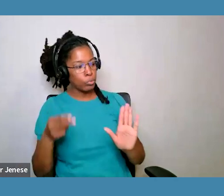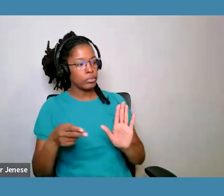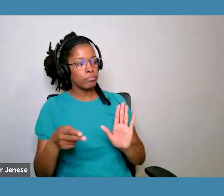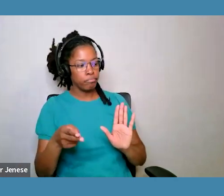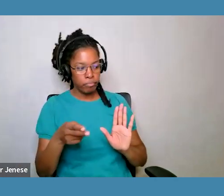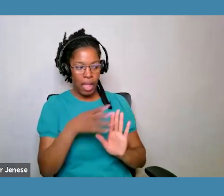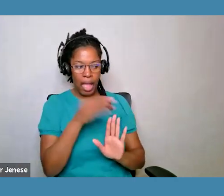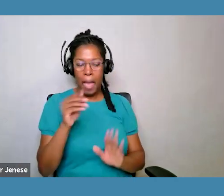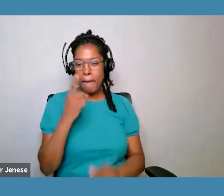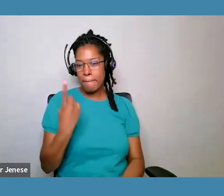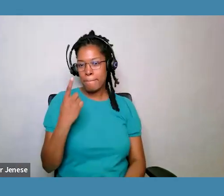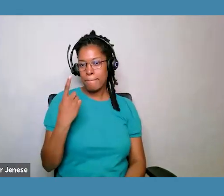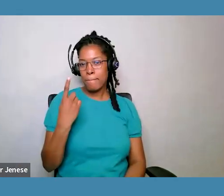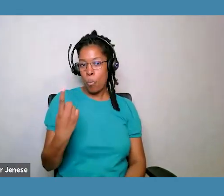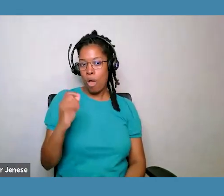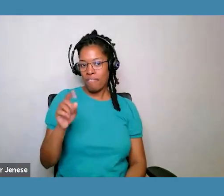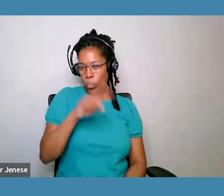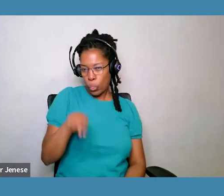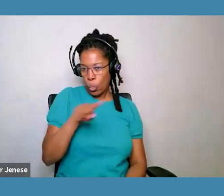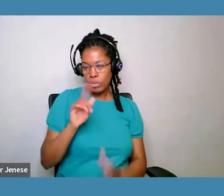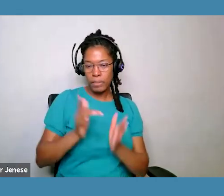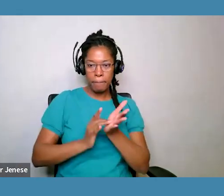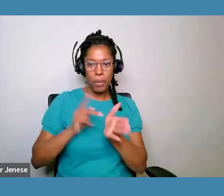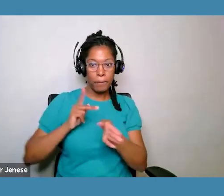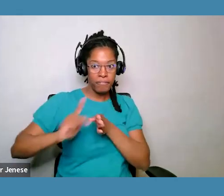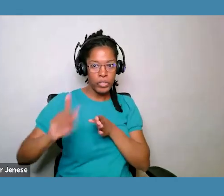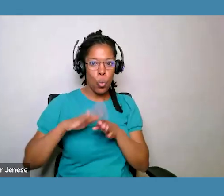one of these medical professionals listed here on the screen.